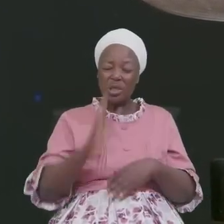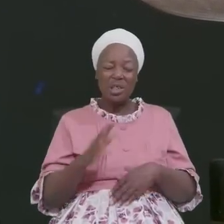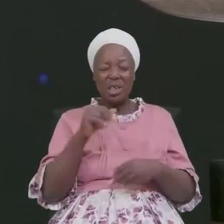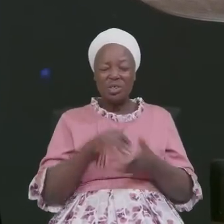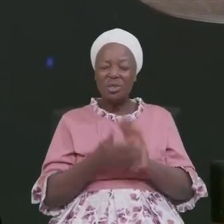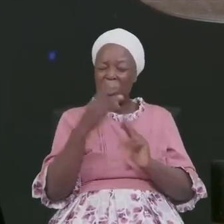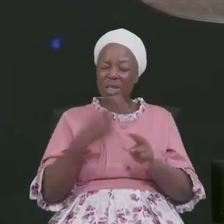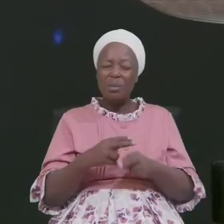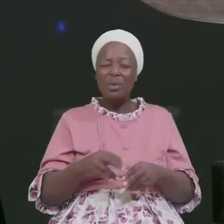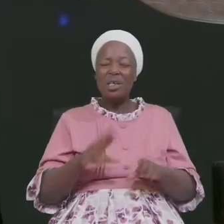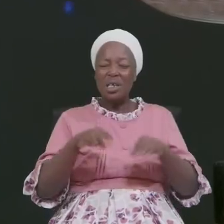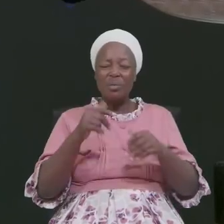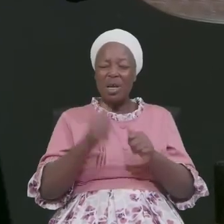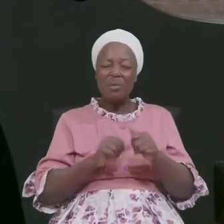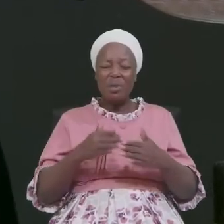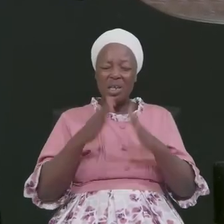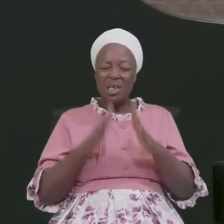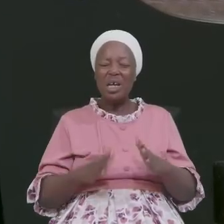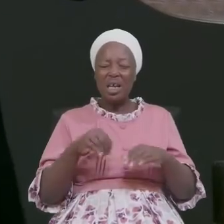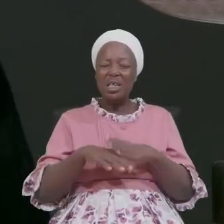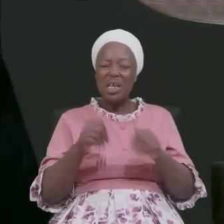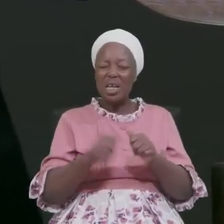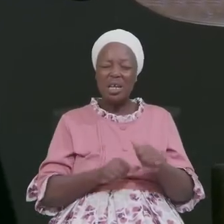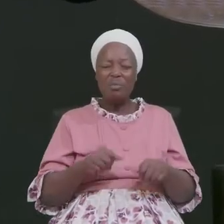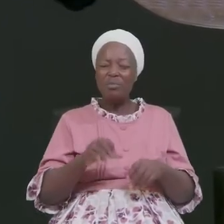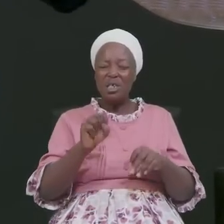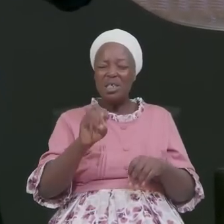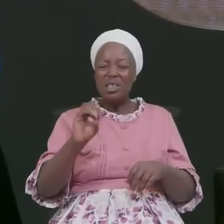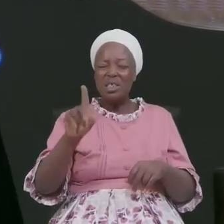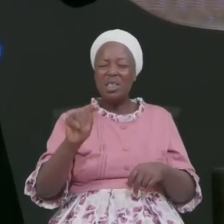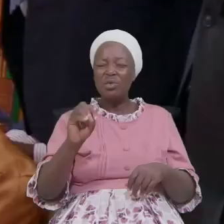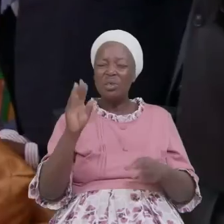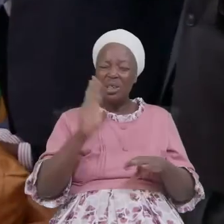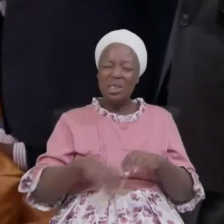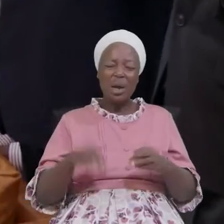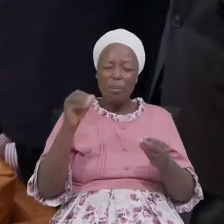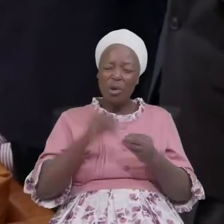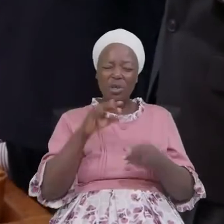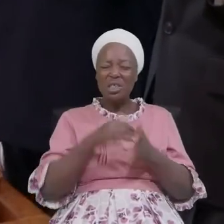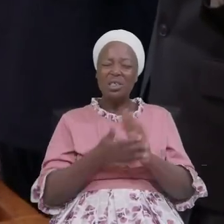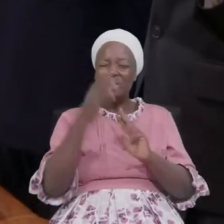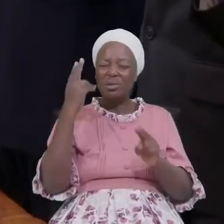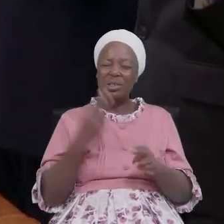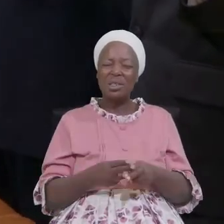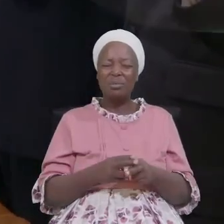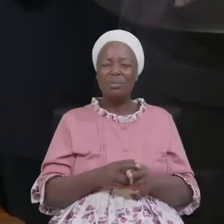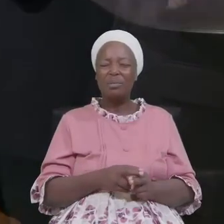every leader in every section the more, in Jesus' name. Amen.